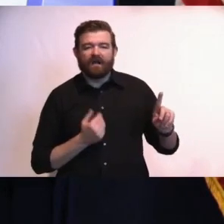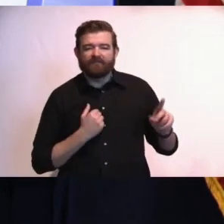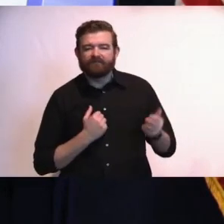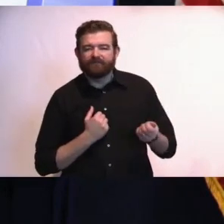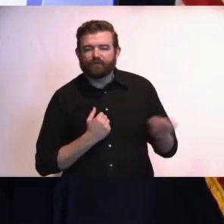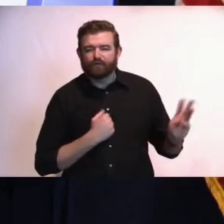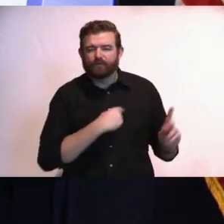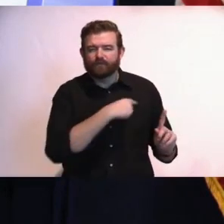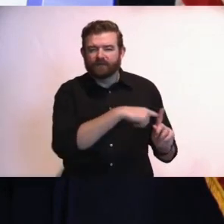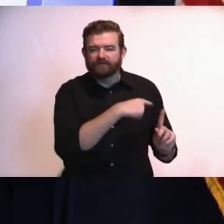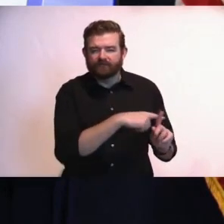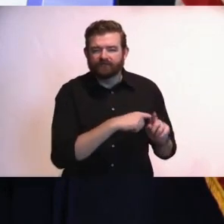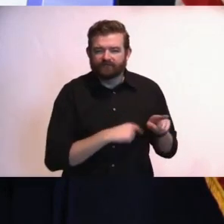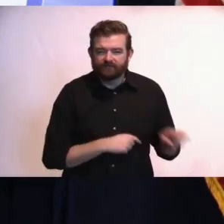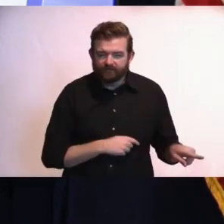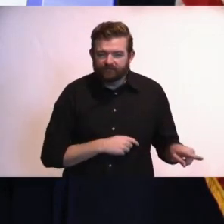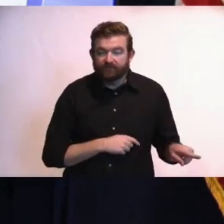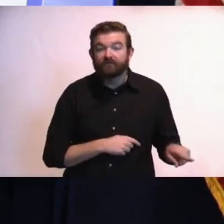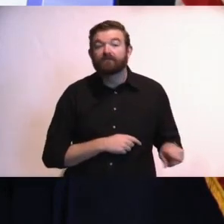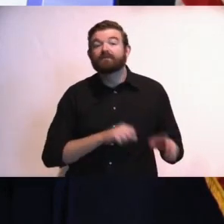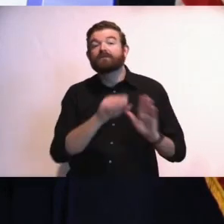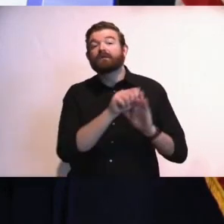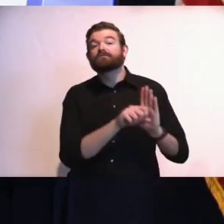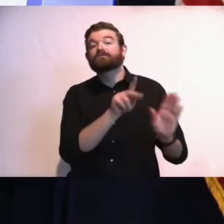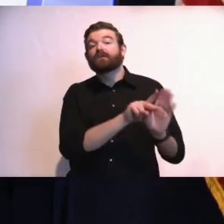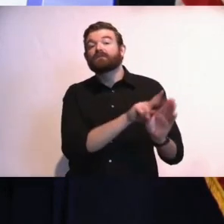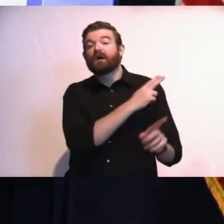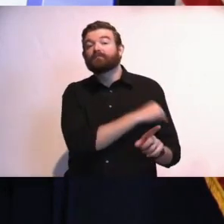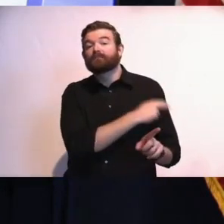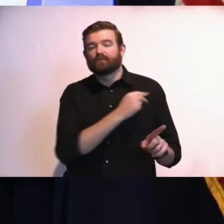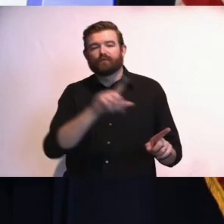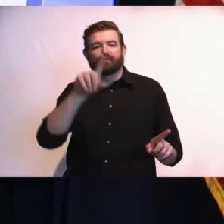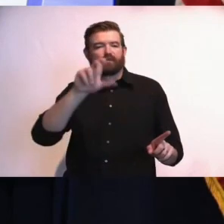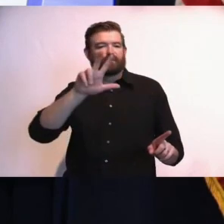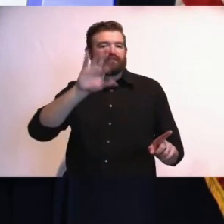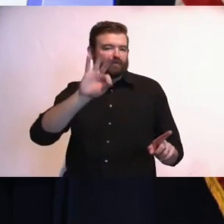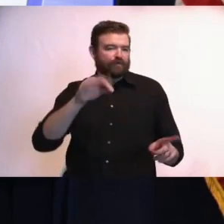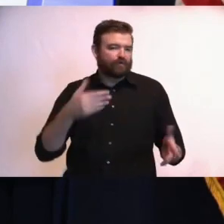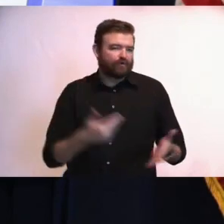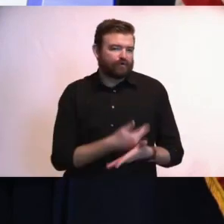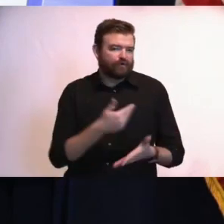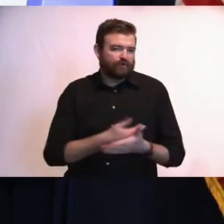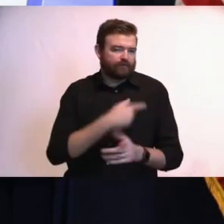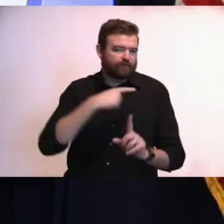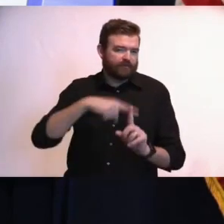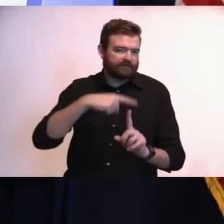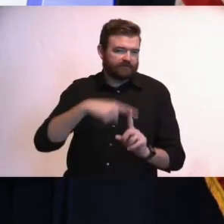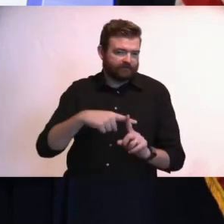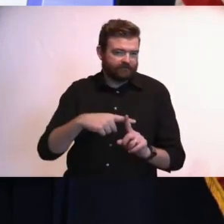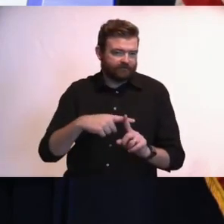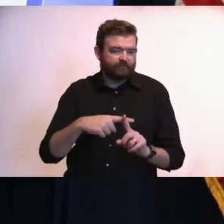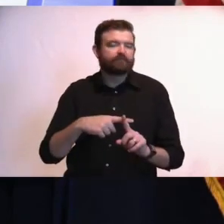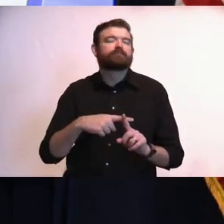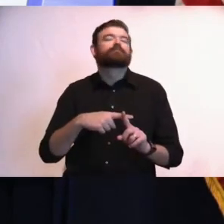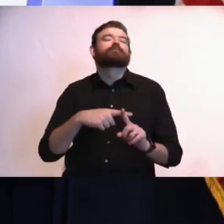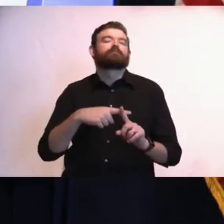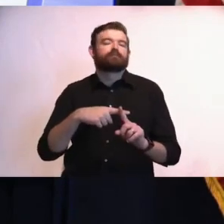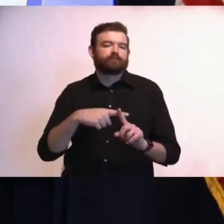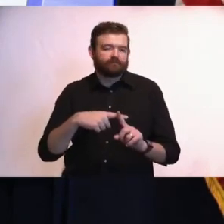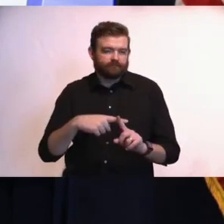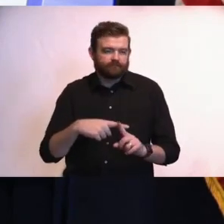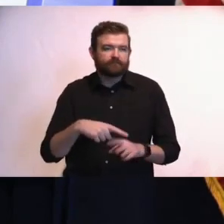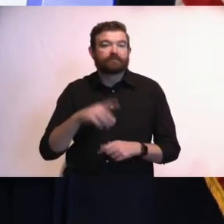hospitals, there are 139 new cases among patients, 61